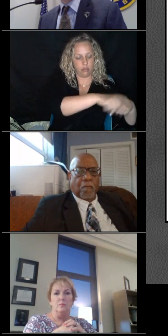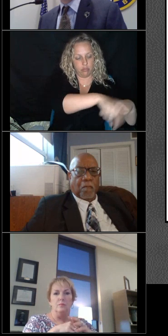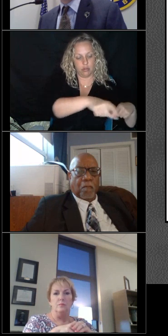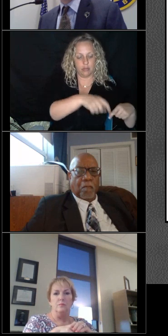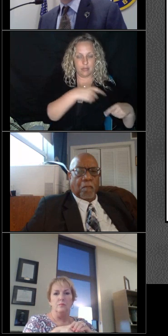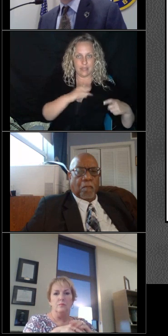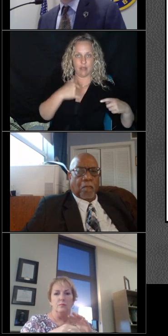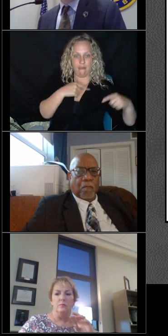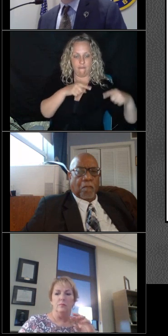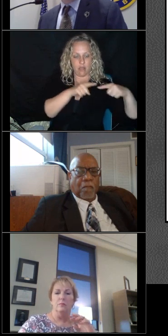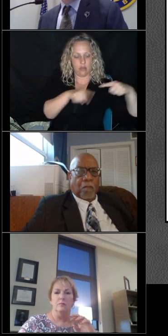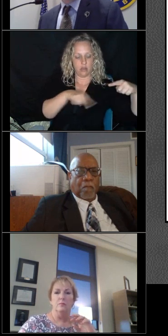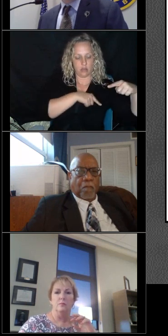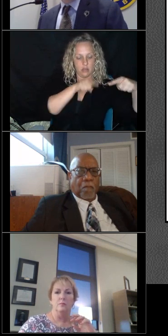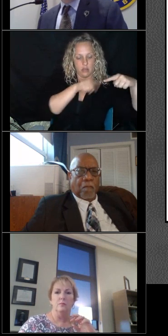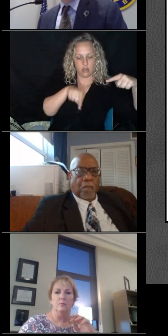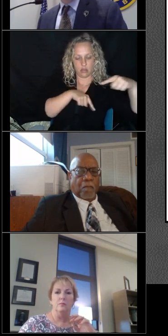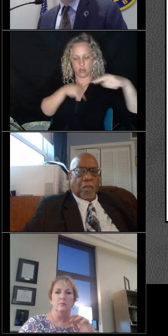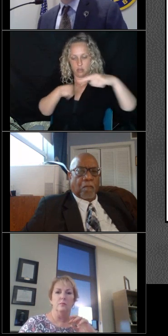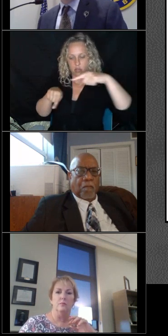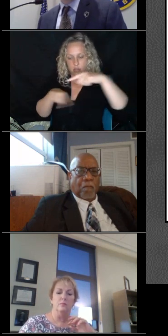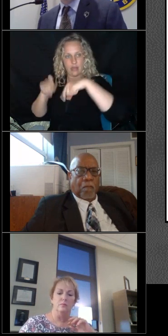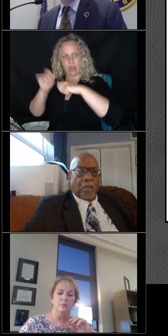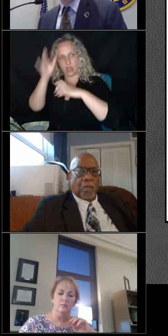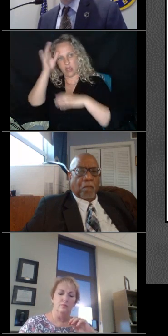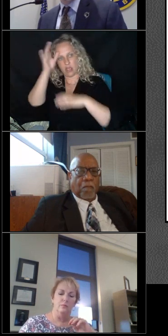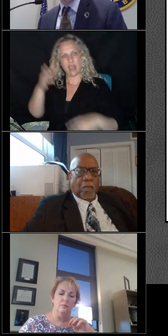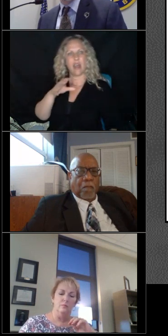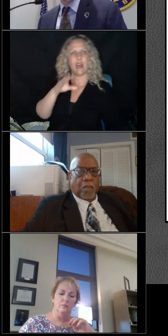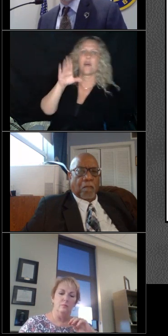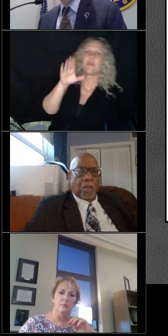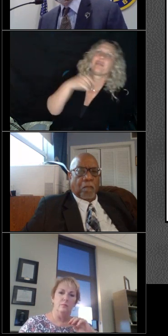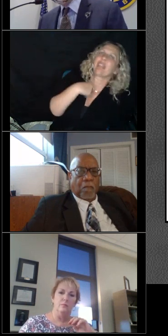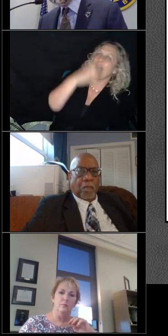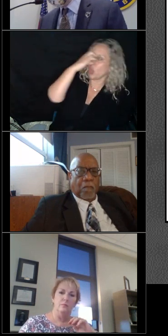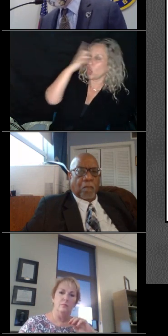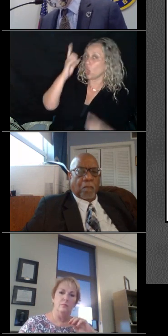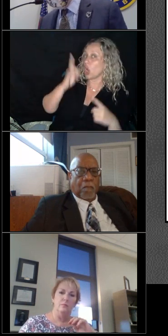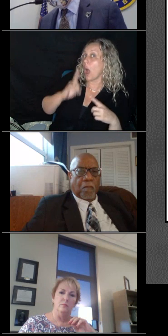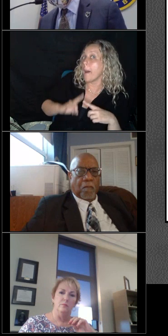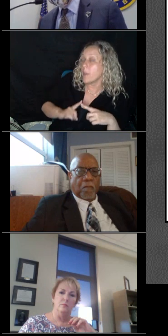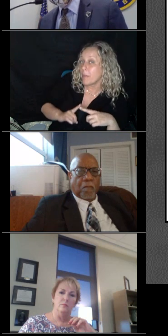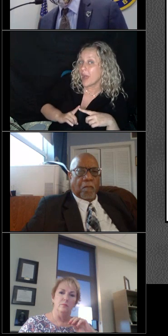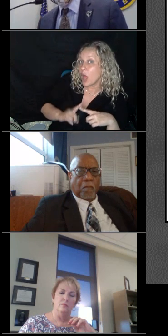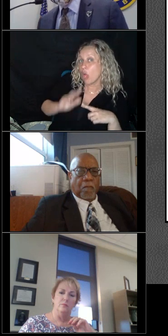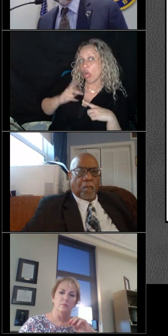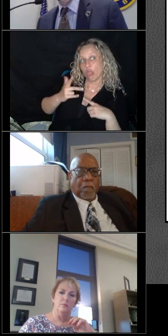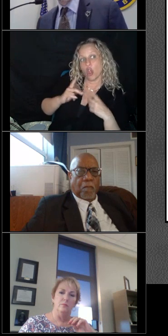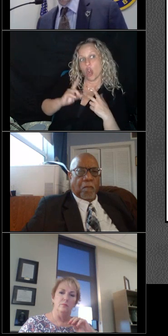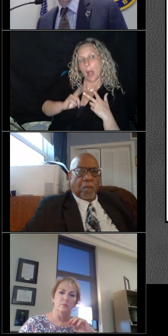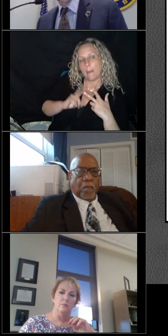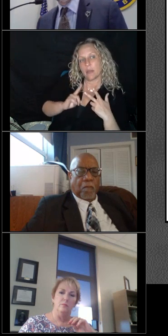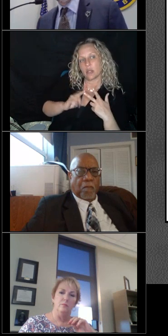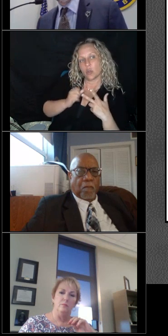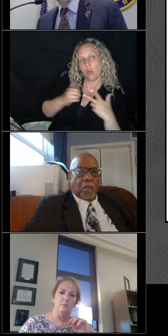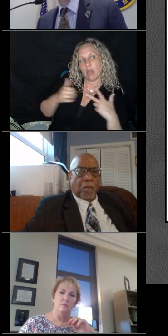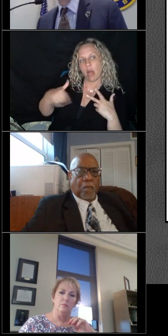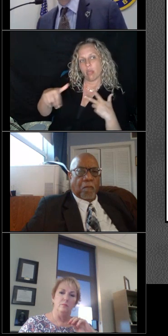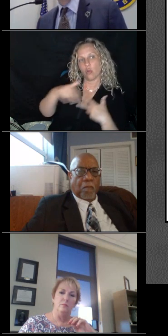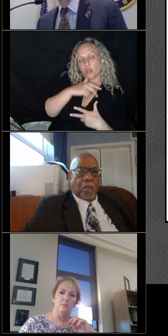on that concept. Mayor, I think a good compromise would be the third option, the flag without the